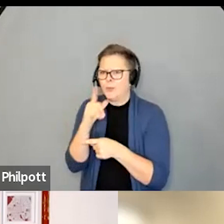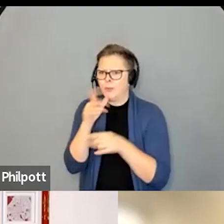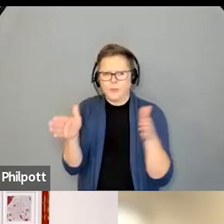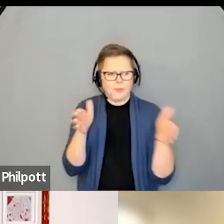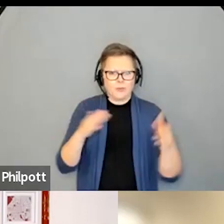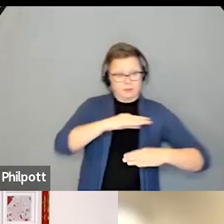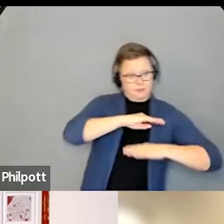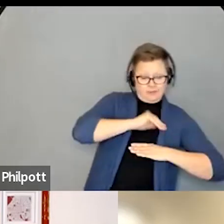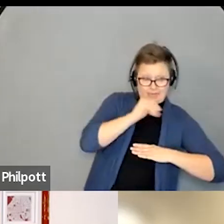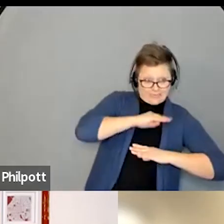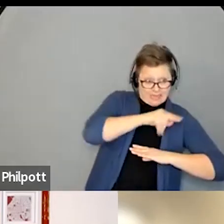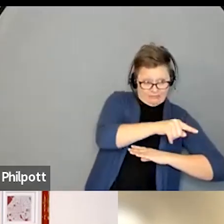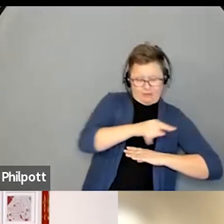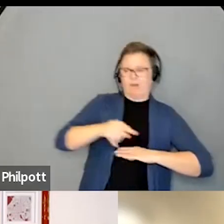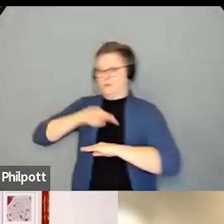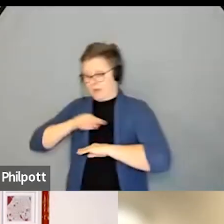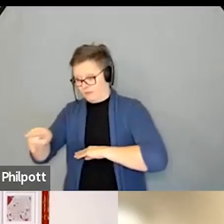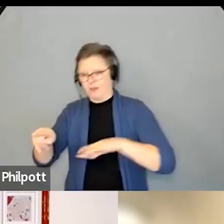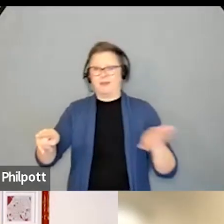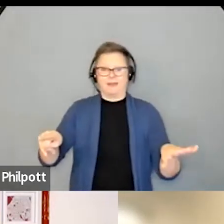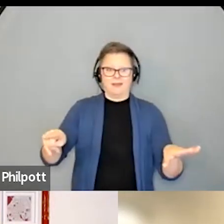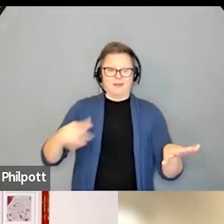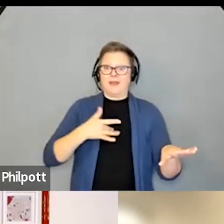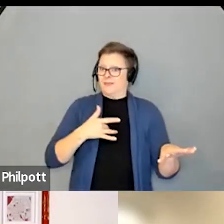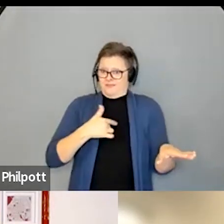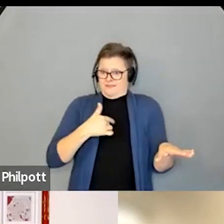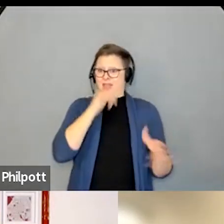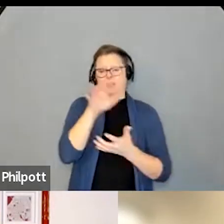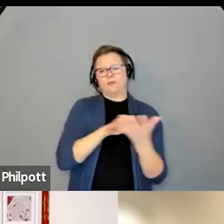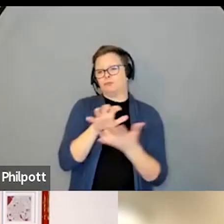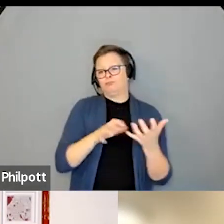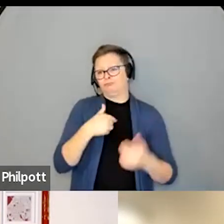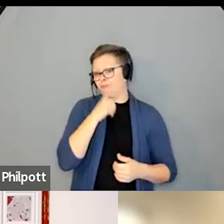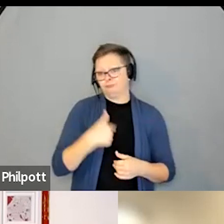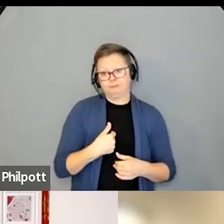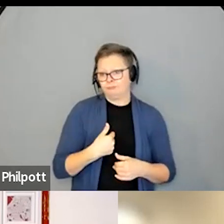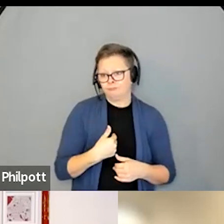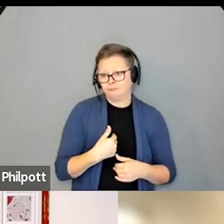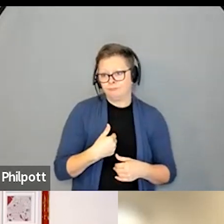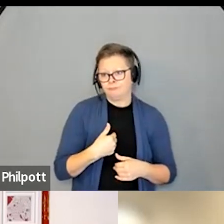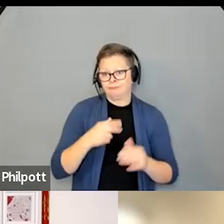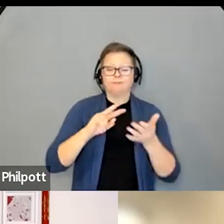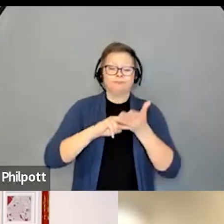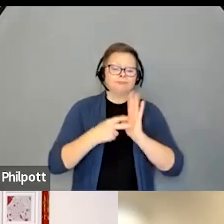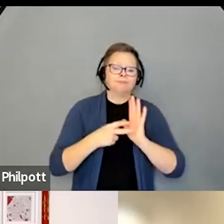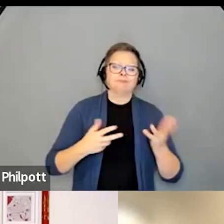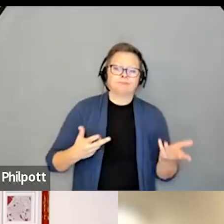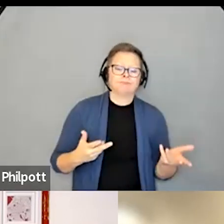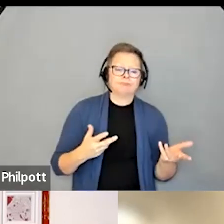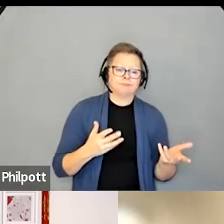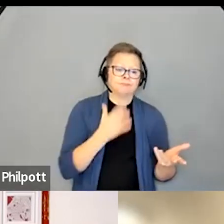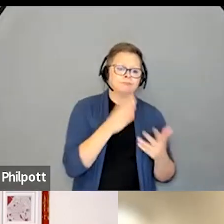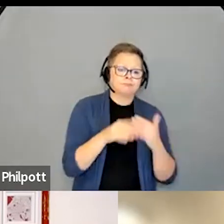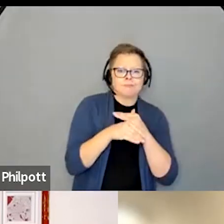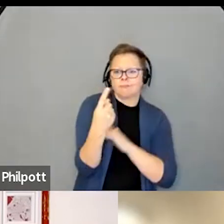as I listened to you talk it out, I'm not the least bit confused about why that's the case. And I'm going to add something that hasn't come up